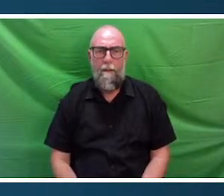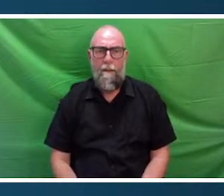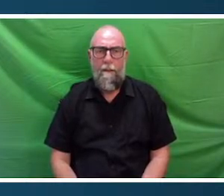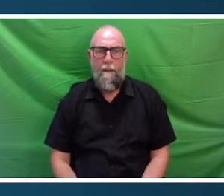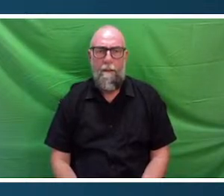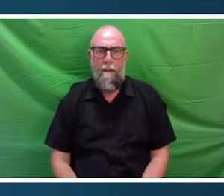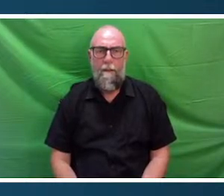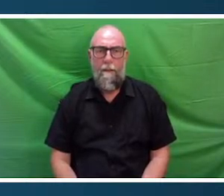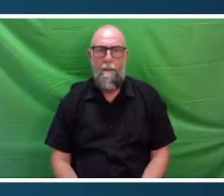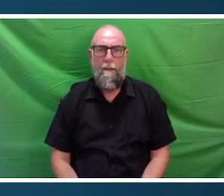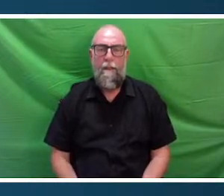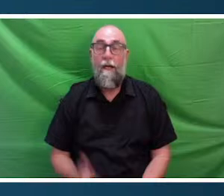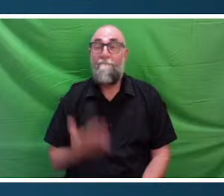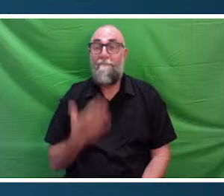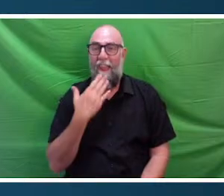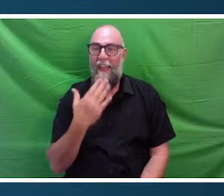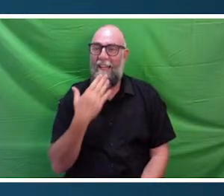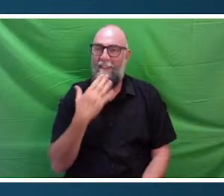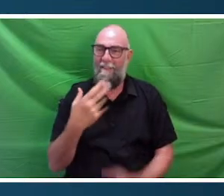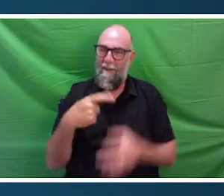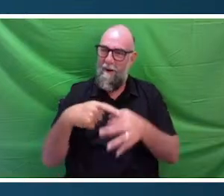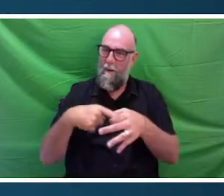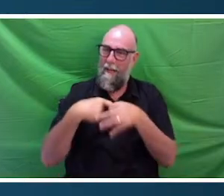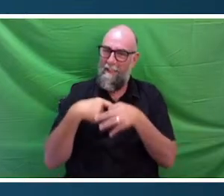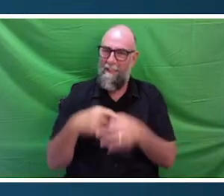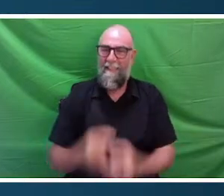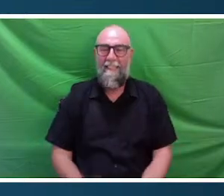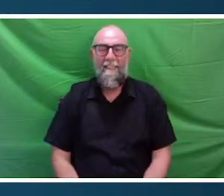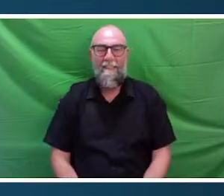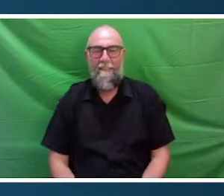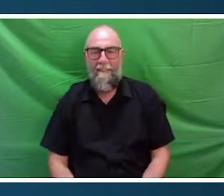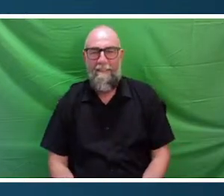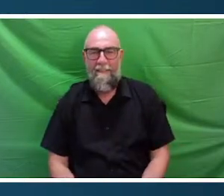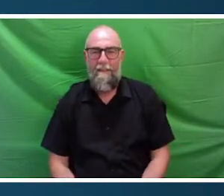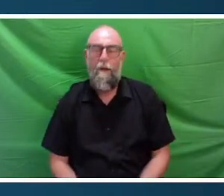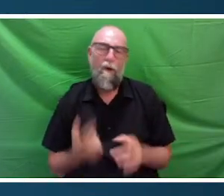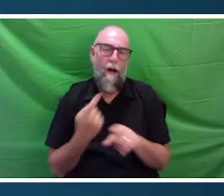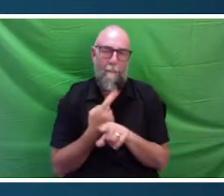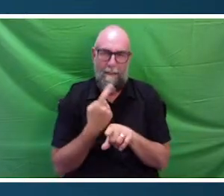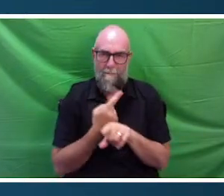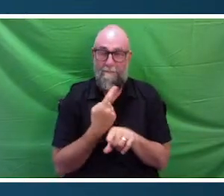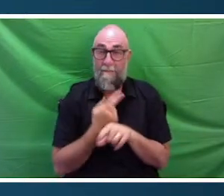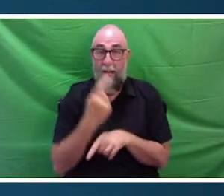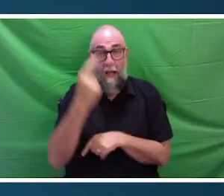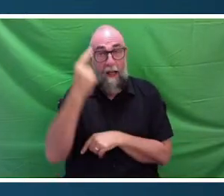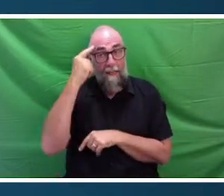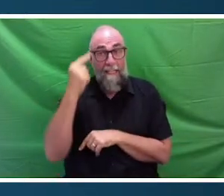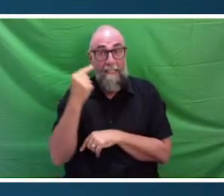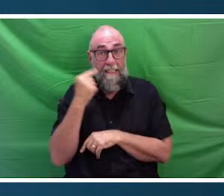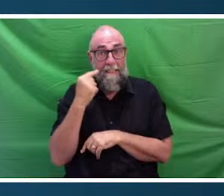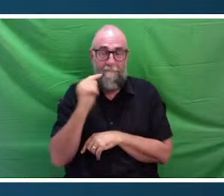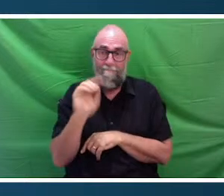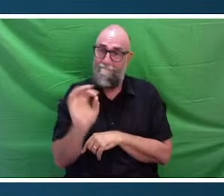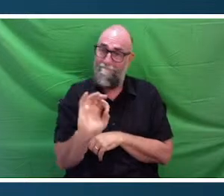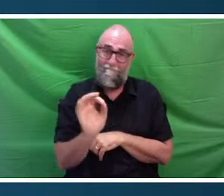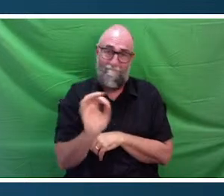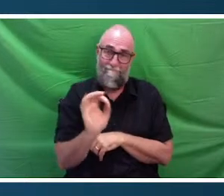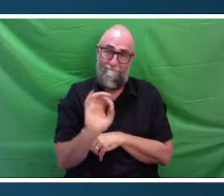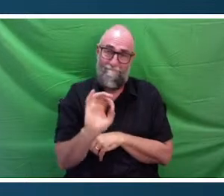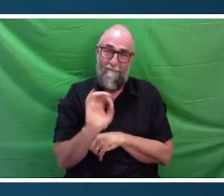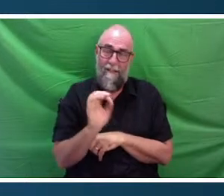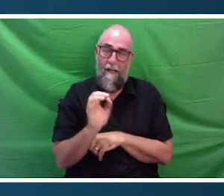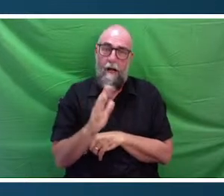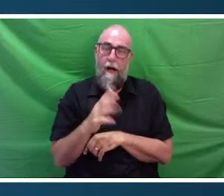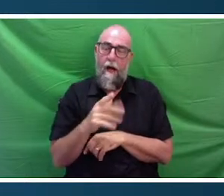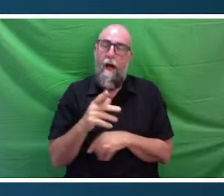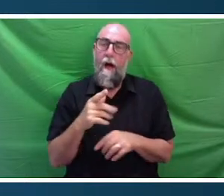Thank you very much for that comment. It is not easy, and one of the questions or the comments I made is really how